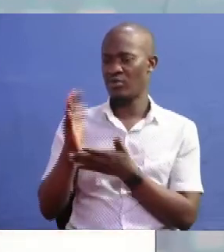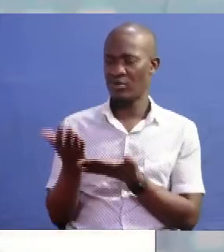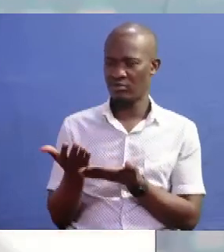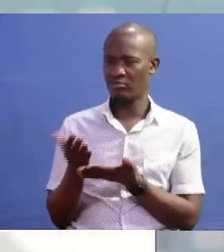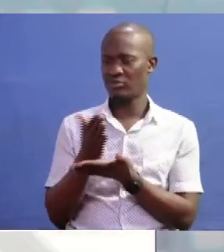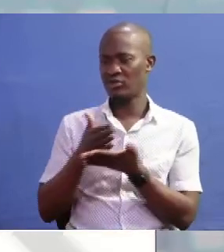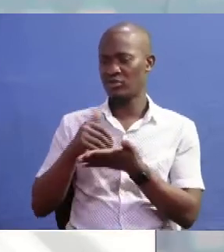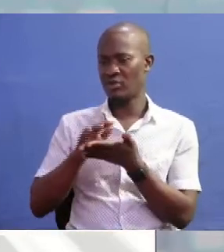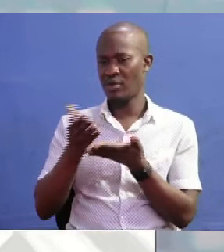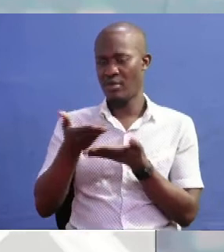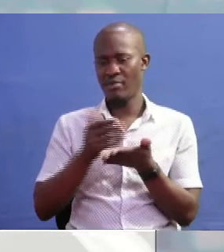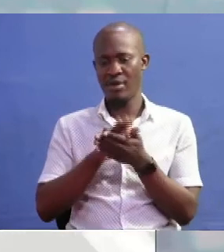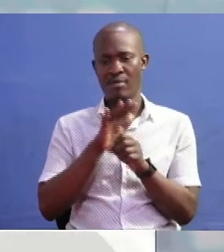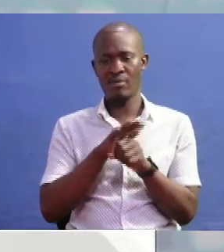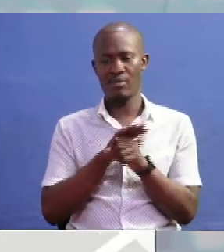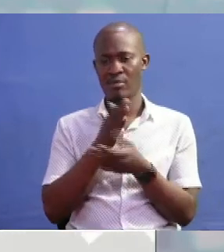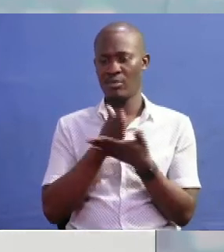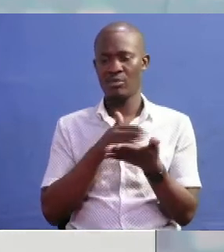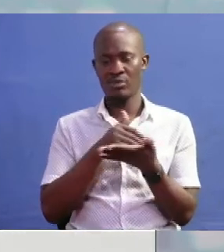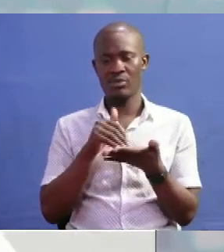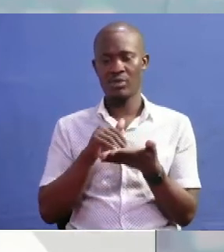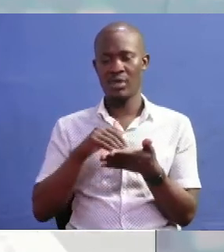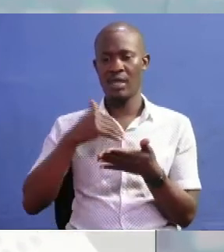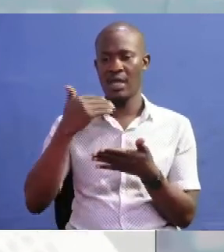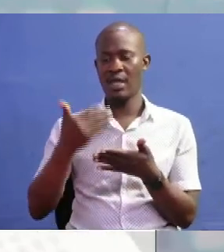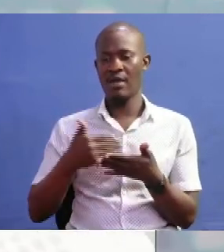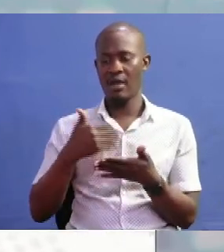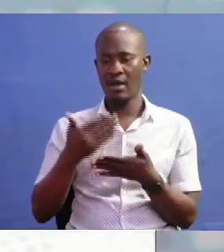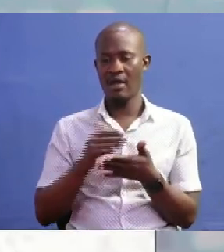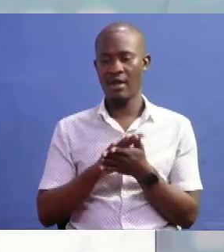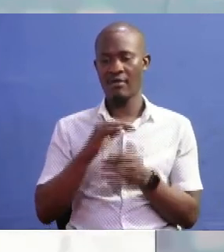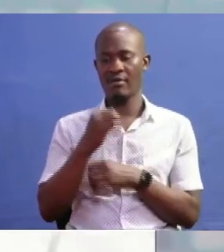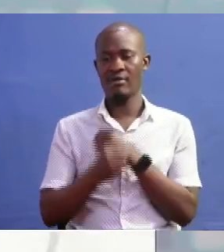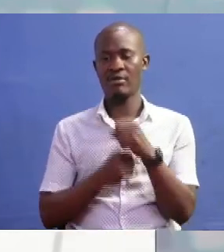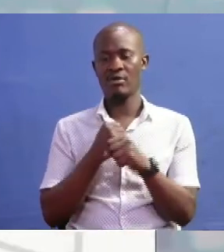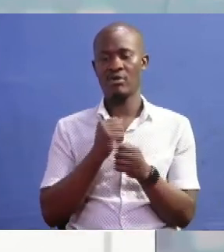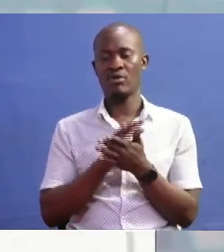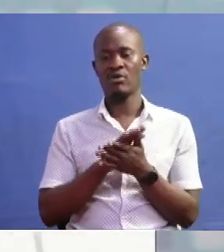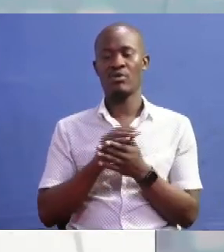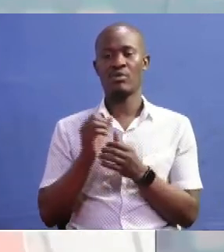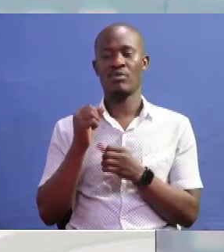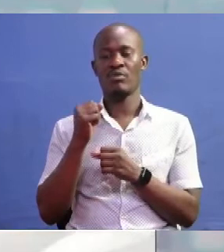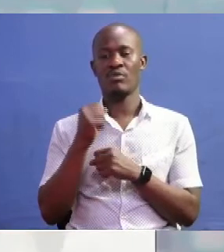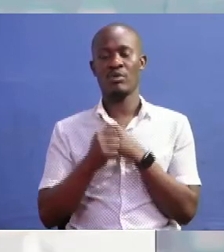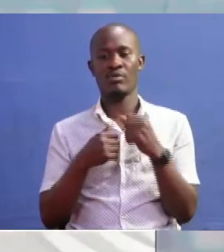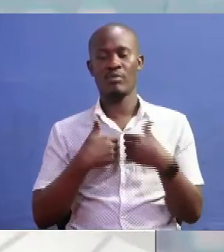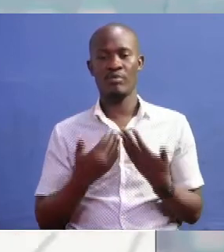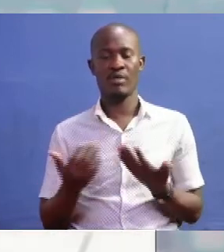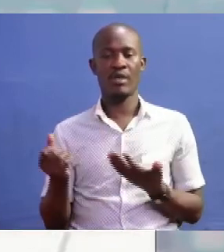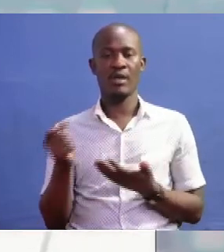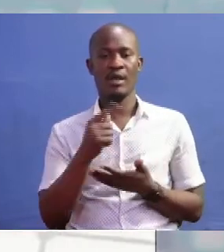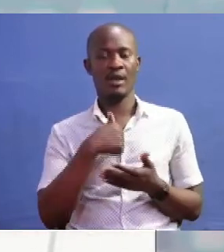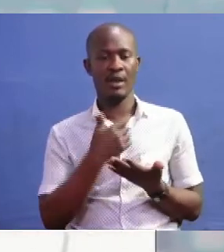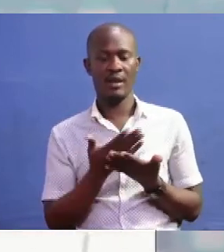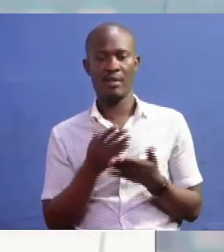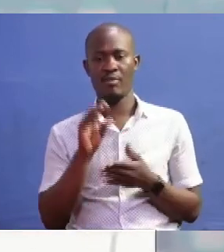buying more shares. So every year or even annually, you'll be earning a certain percentage of dividend,